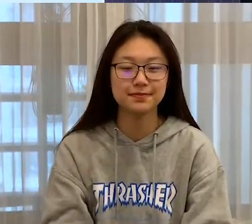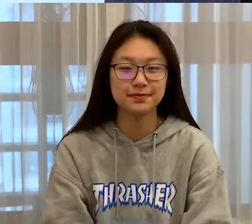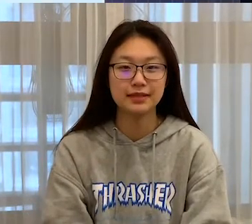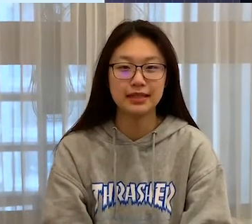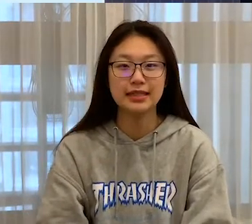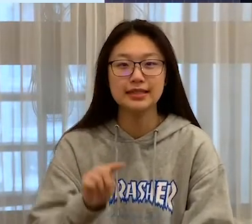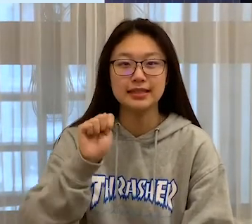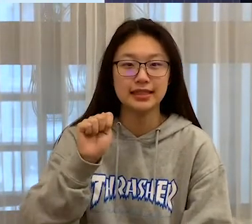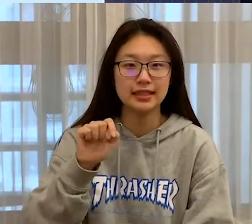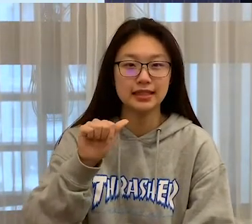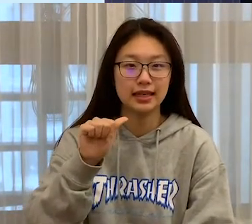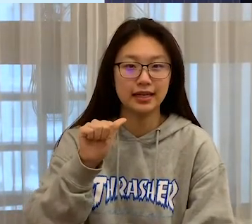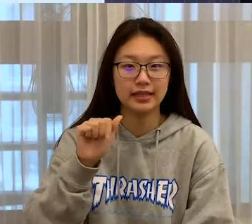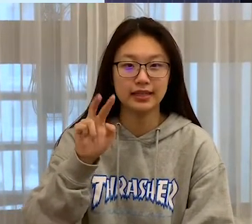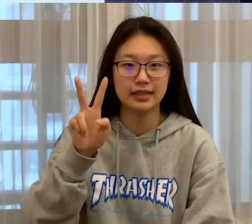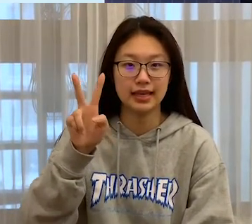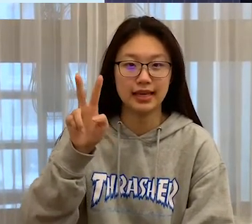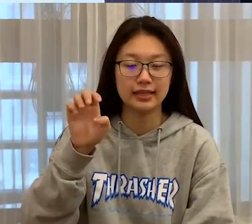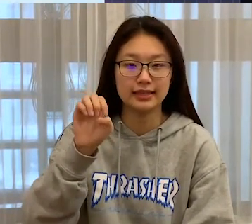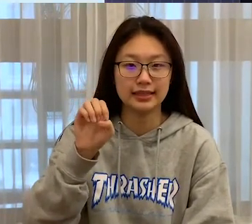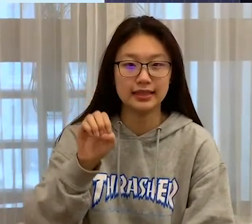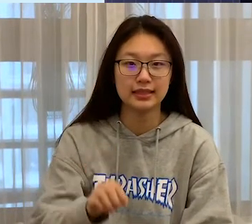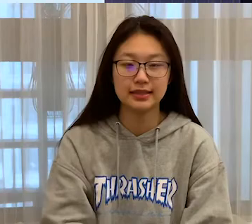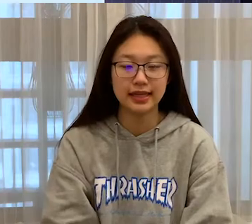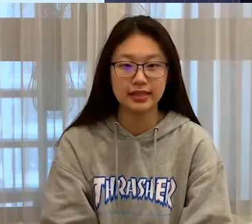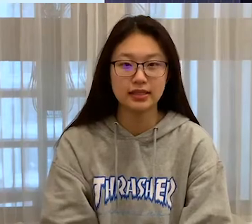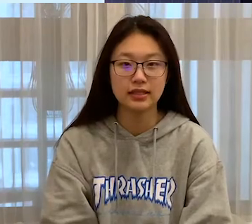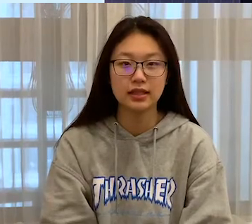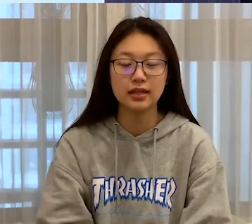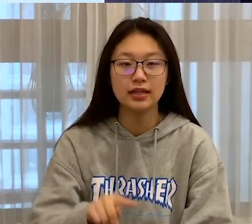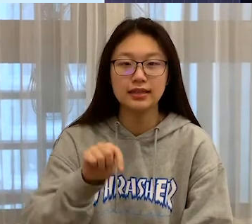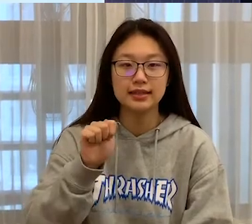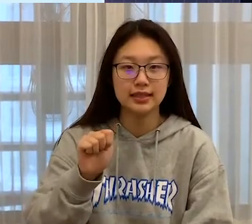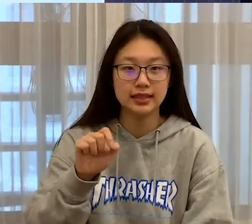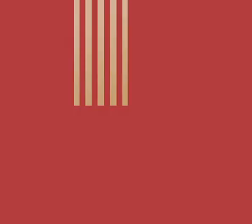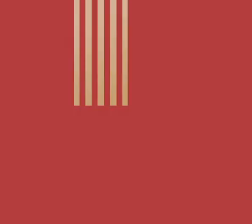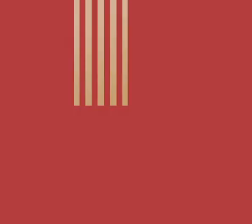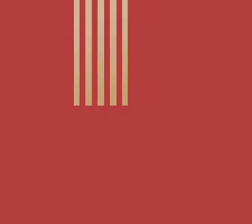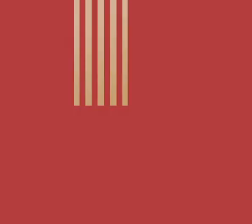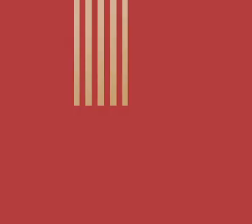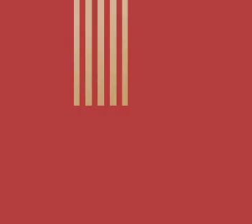or using something, by using something, etc.